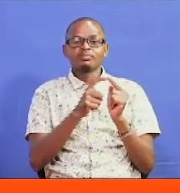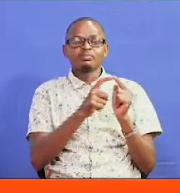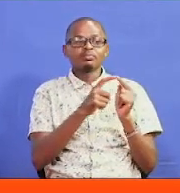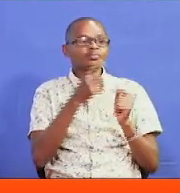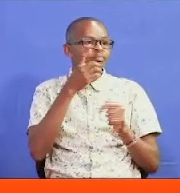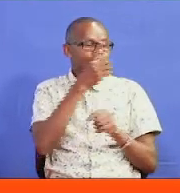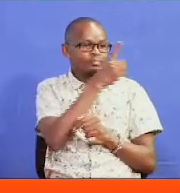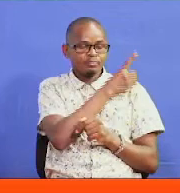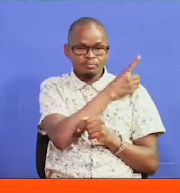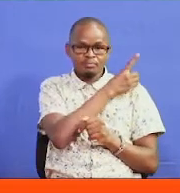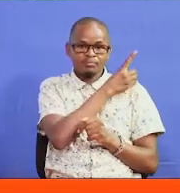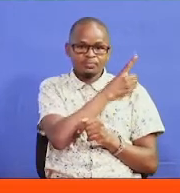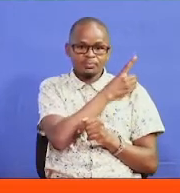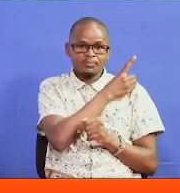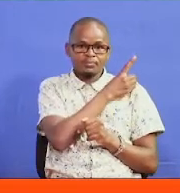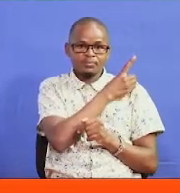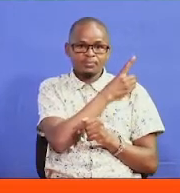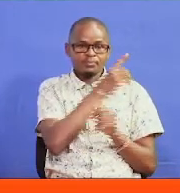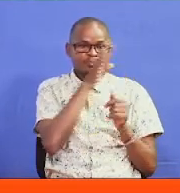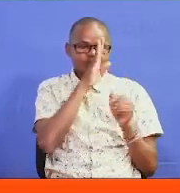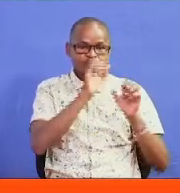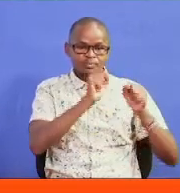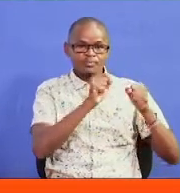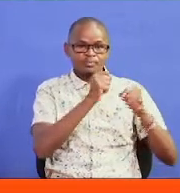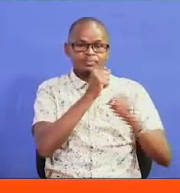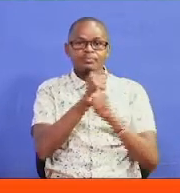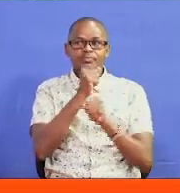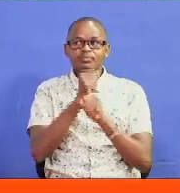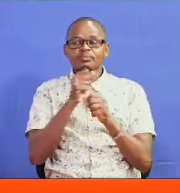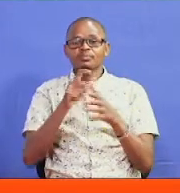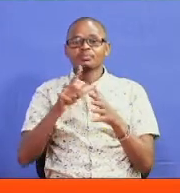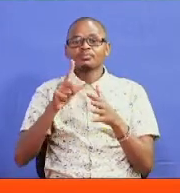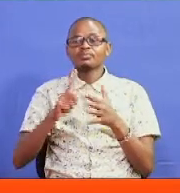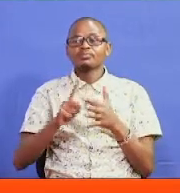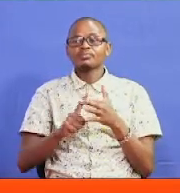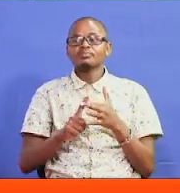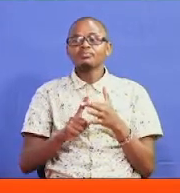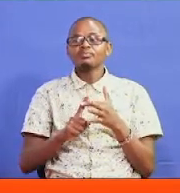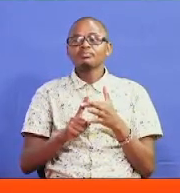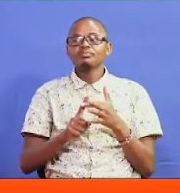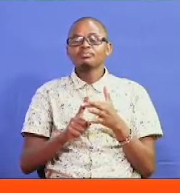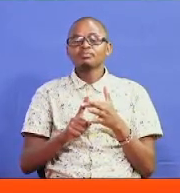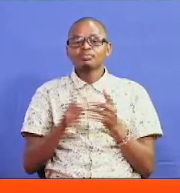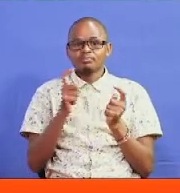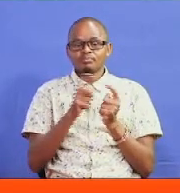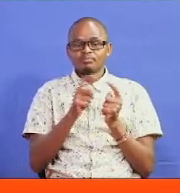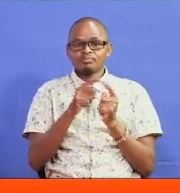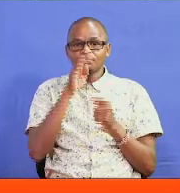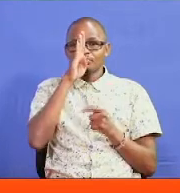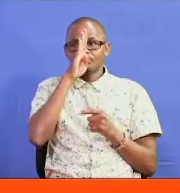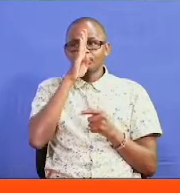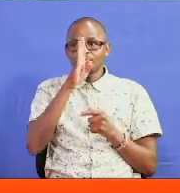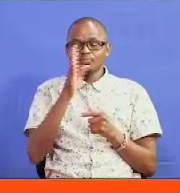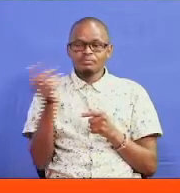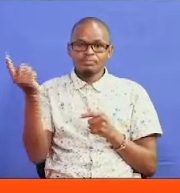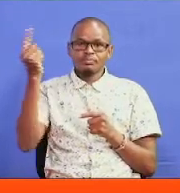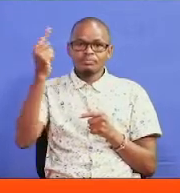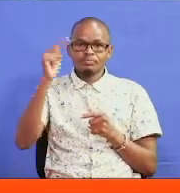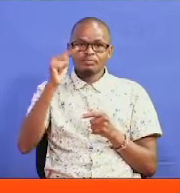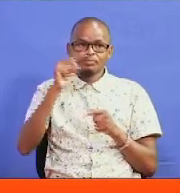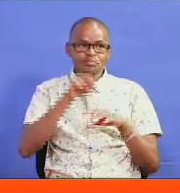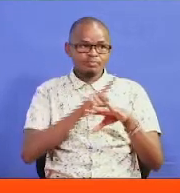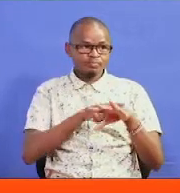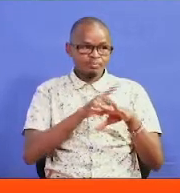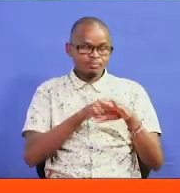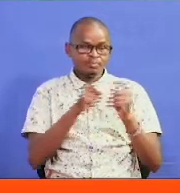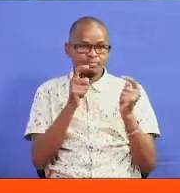the doctors or the clinicians would be able to do, then a diagnosis would be arrived upon. So once